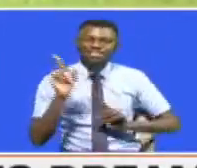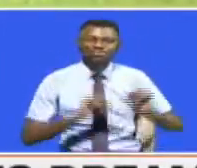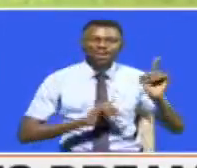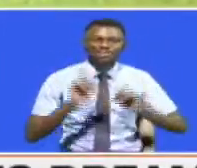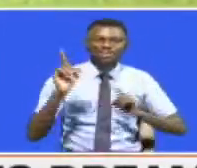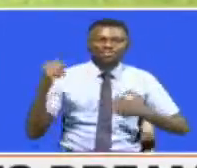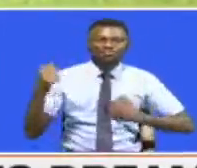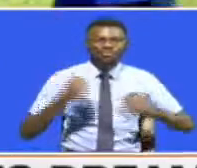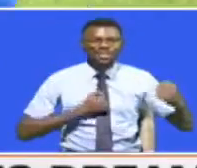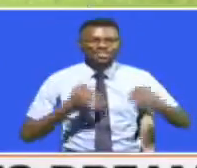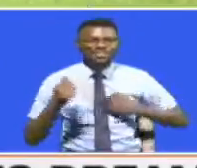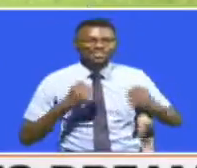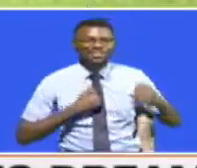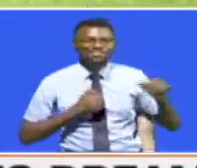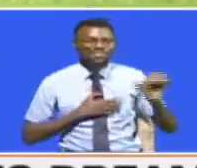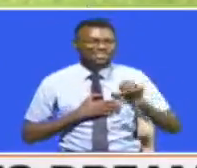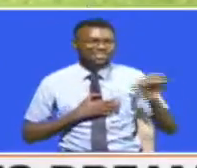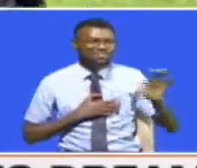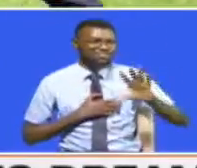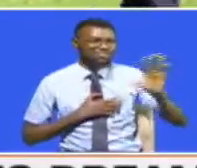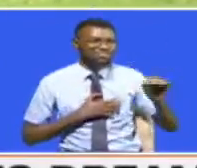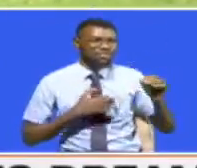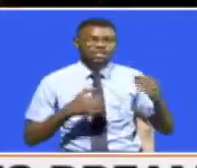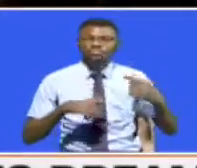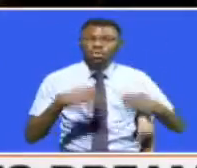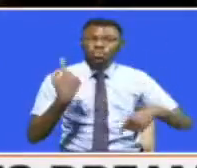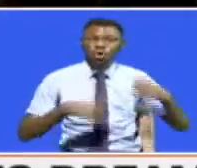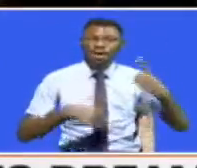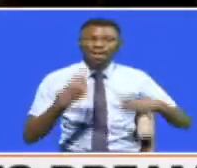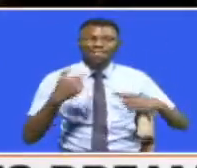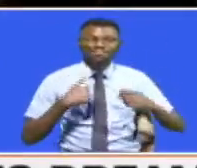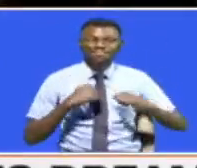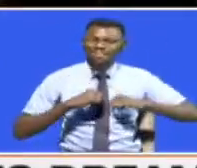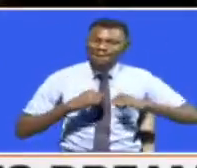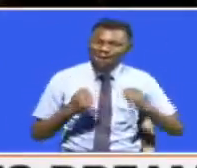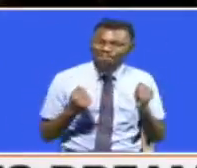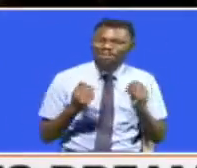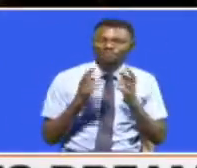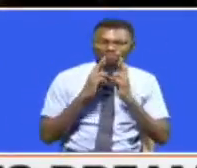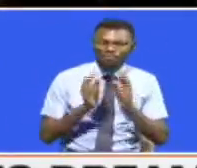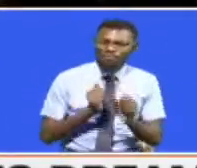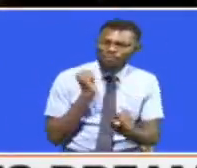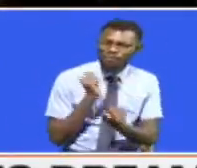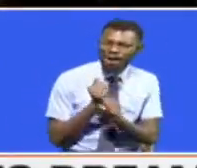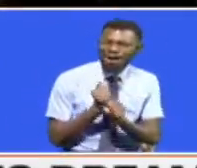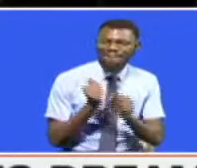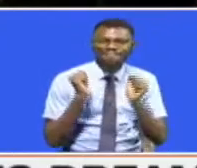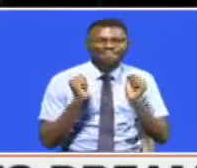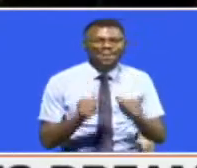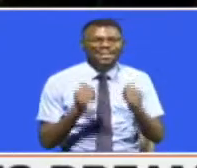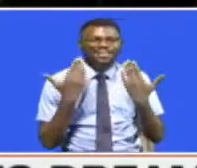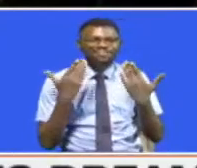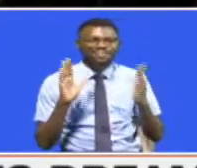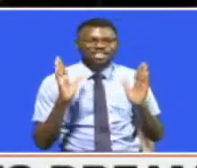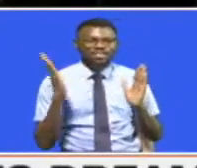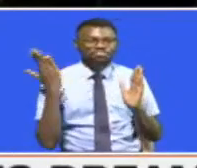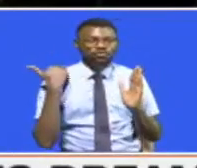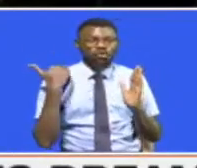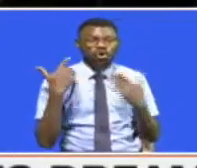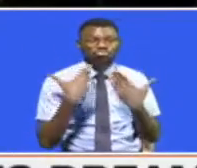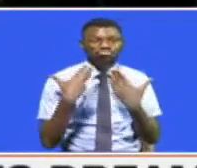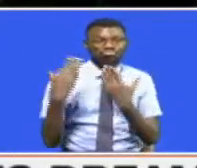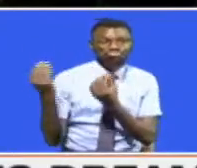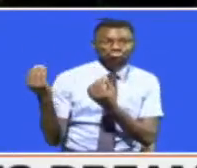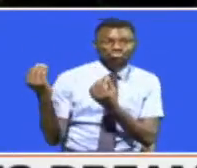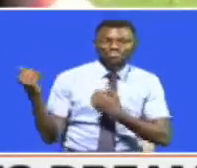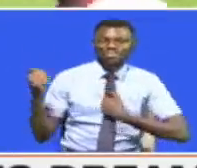African competition, and I'm happy to report that indeed they worked hard and they went to Rwanda here to